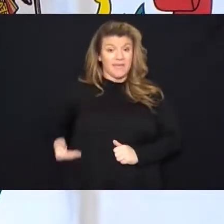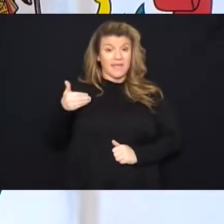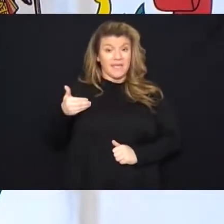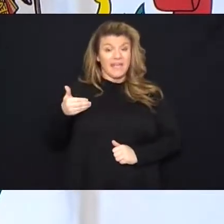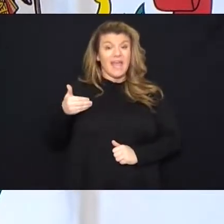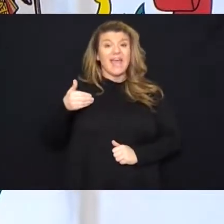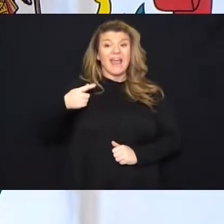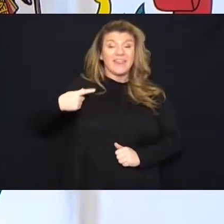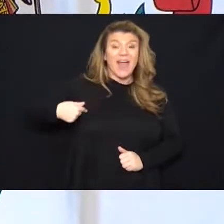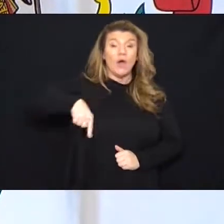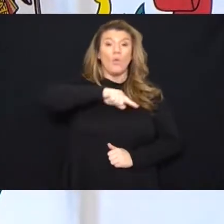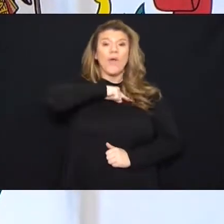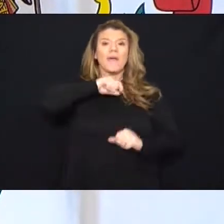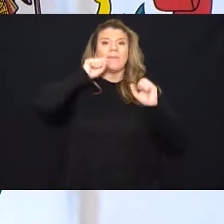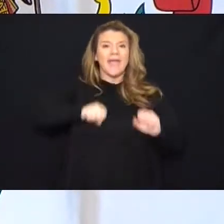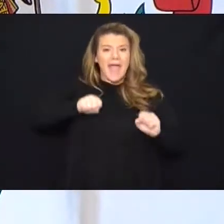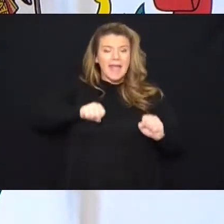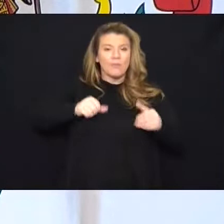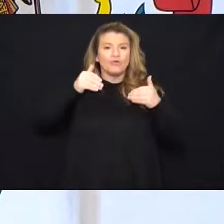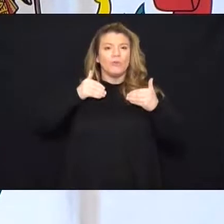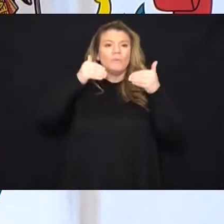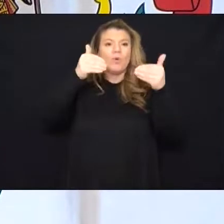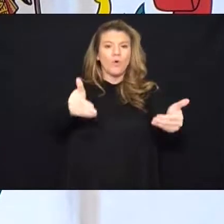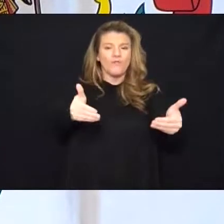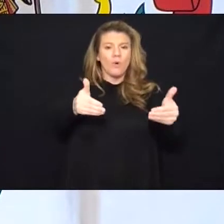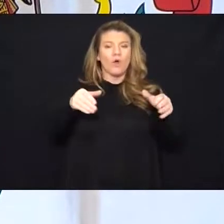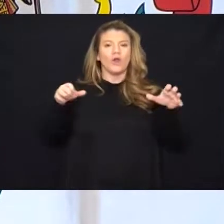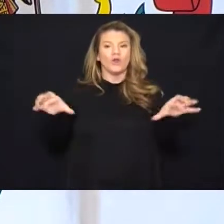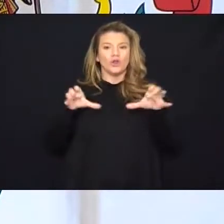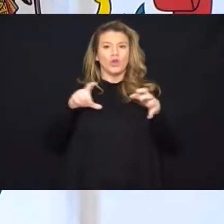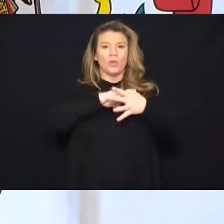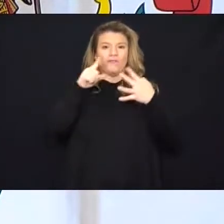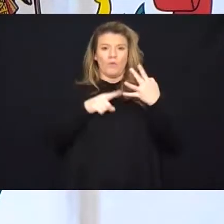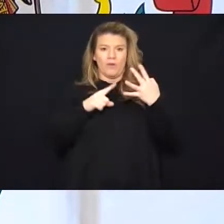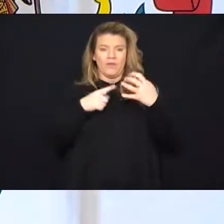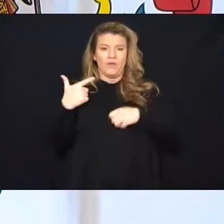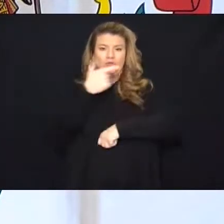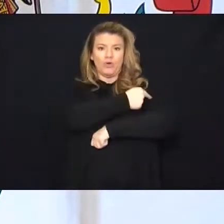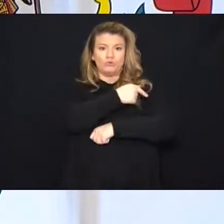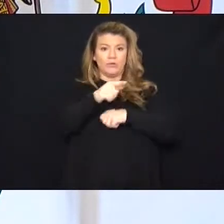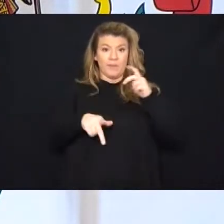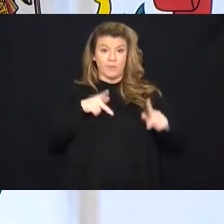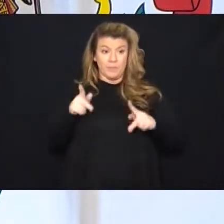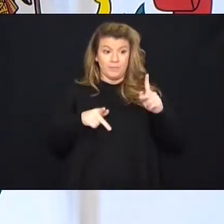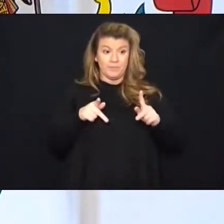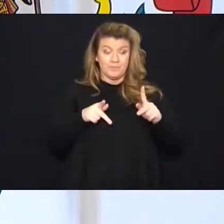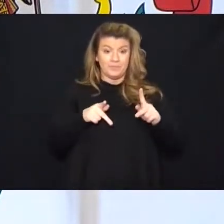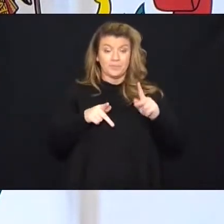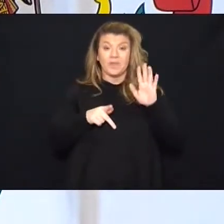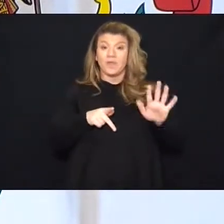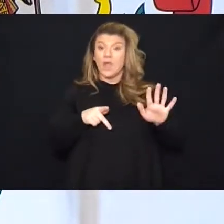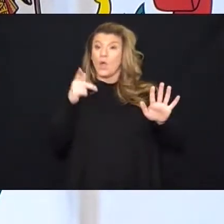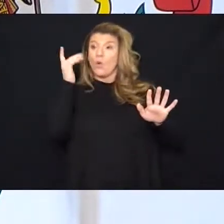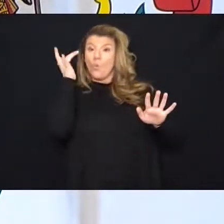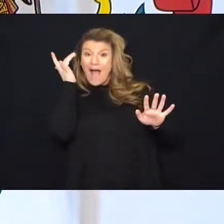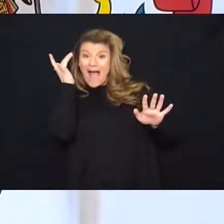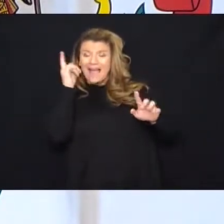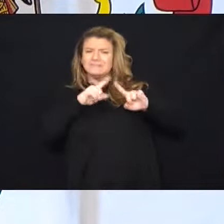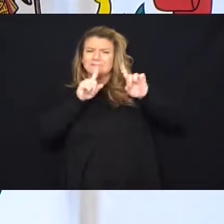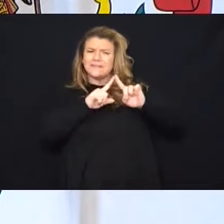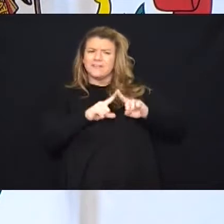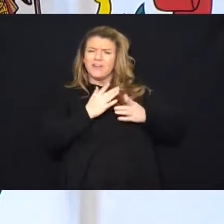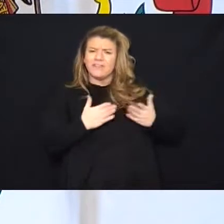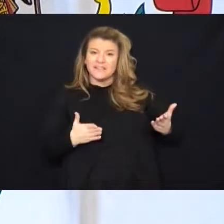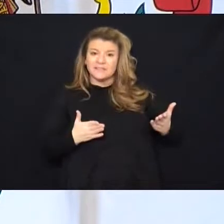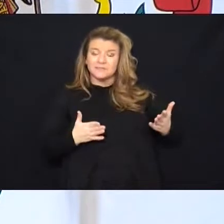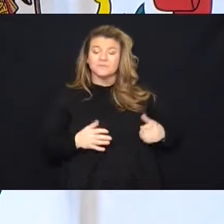we absolutely be able to move forward in giving the 4th dose to our people. The reason for this is lots of different things. First